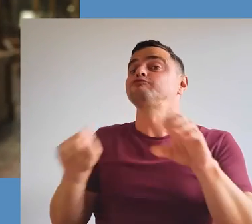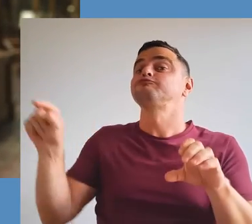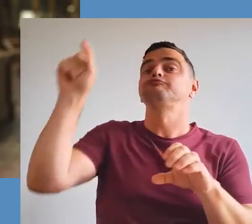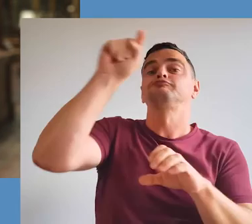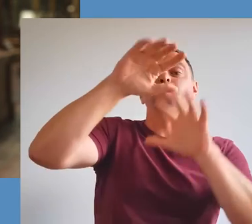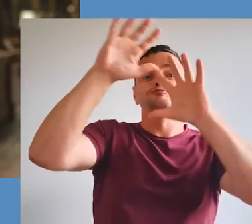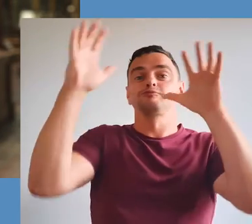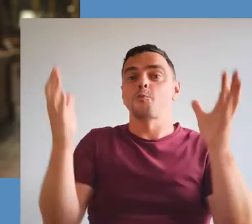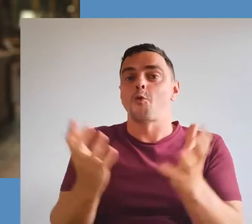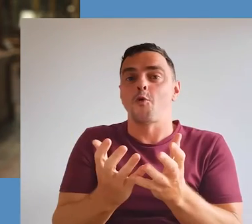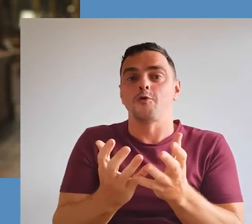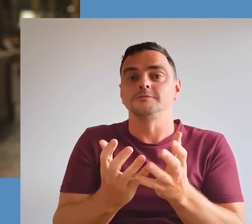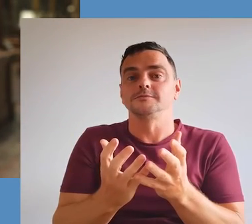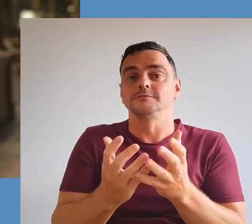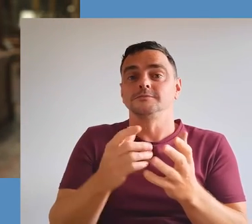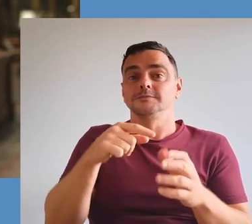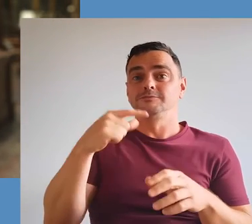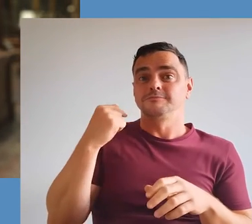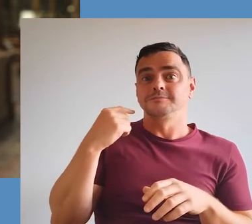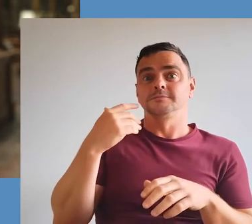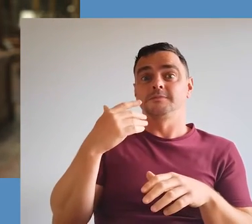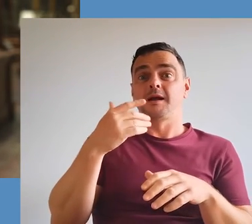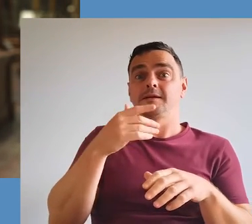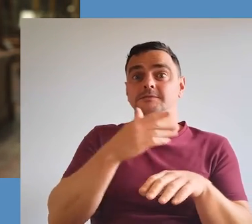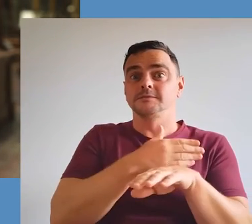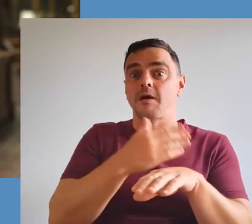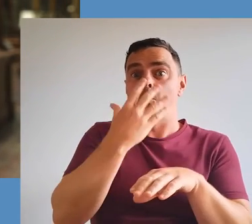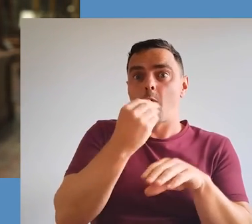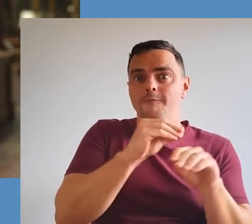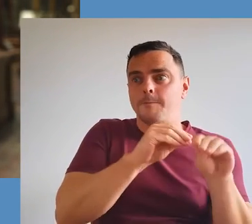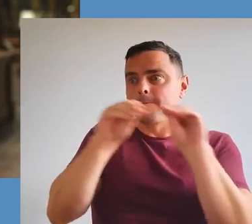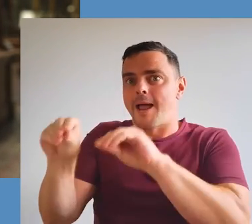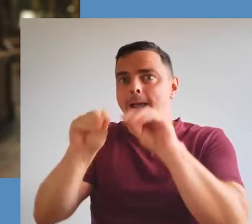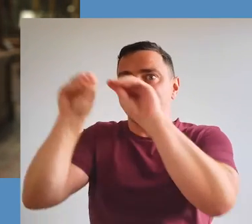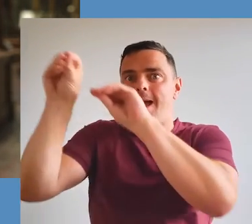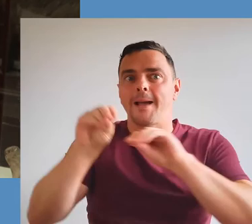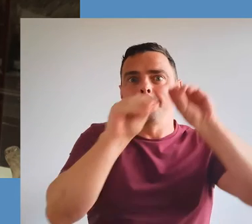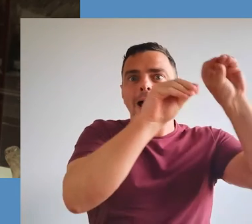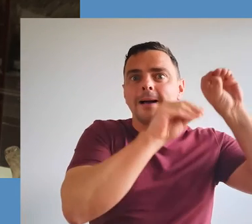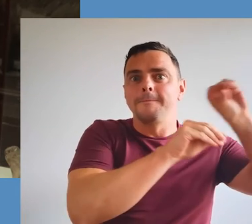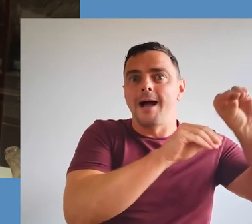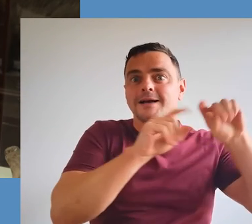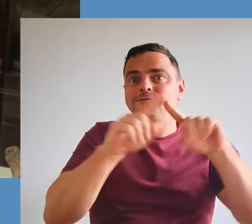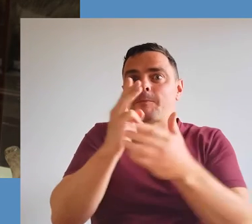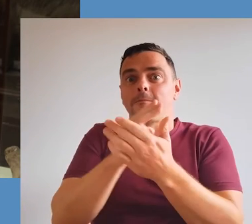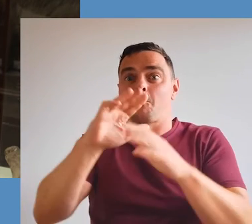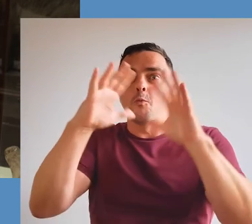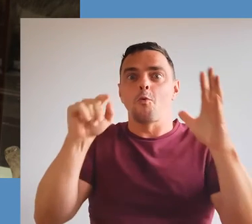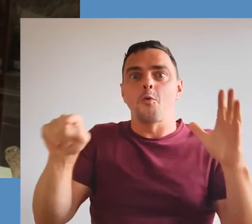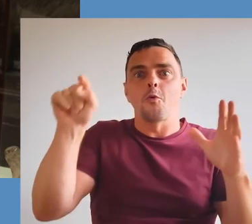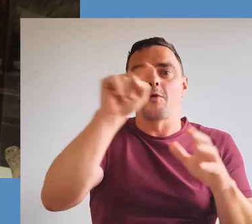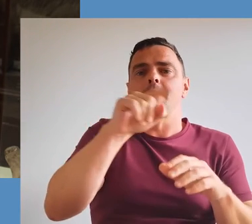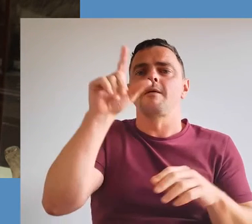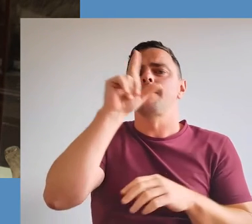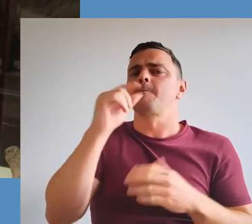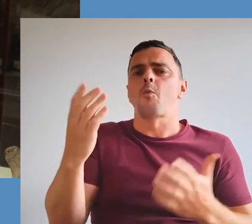have even been reintroduced or put back into areas where they used to live. Protecting an animal like this is